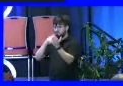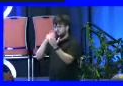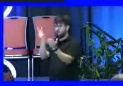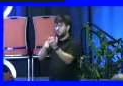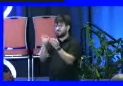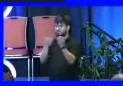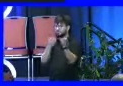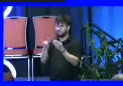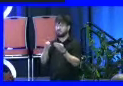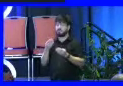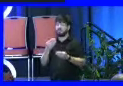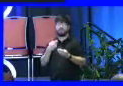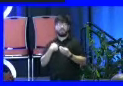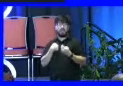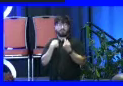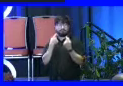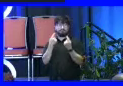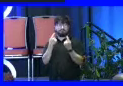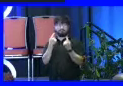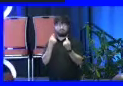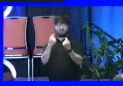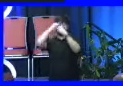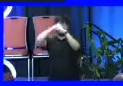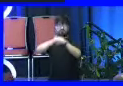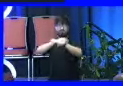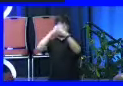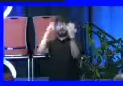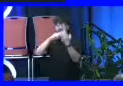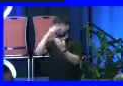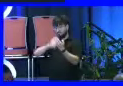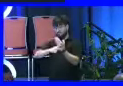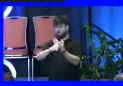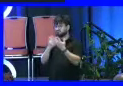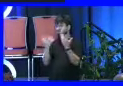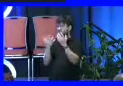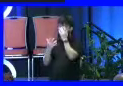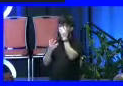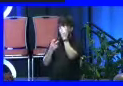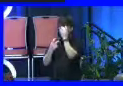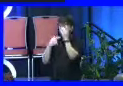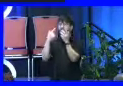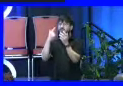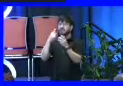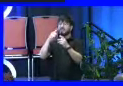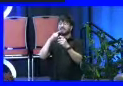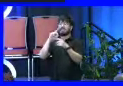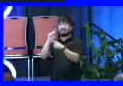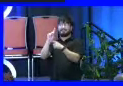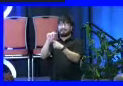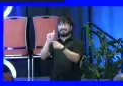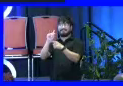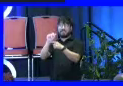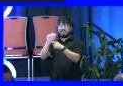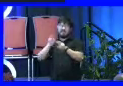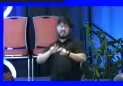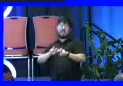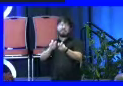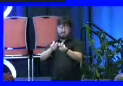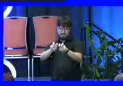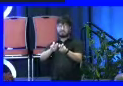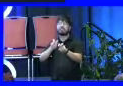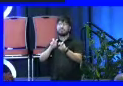services. So what we envision with our Dwell AZ project is twofold: data analytics to be able to inform decision-making and track